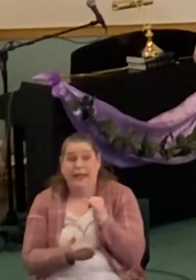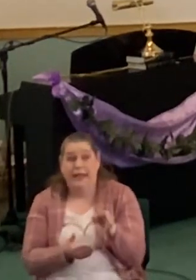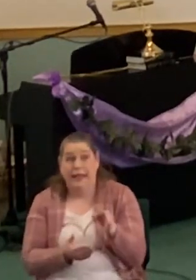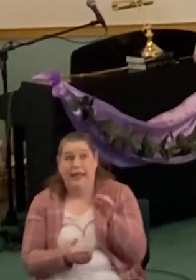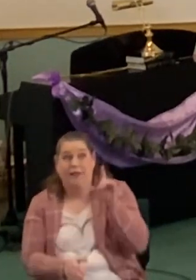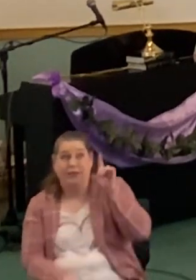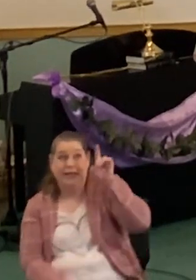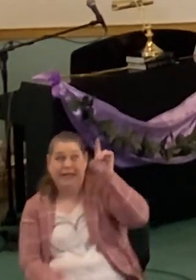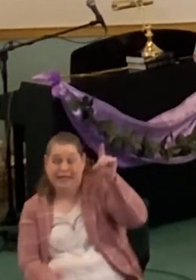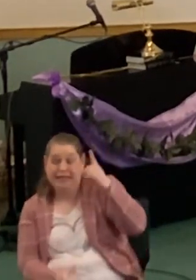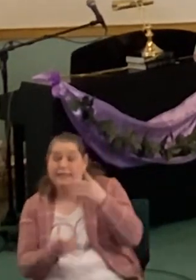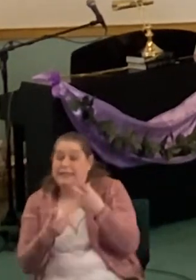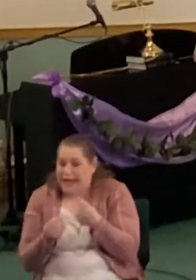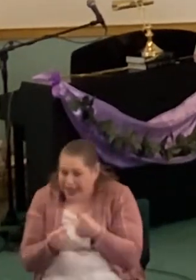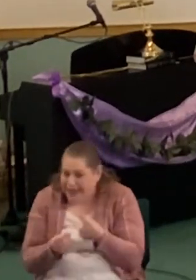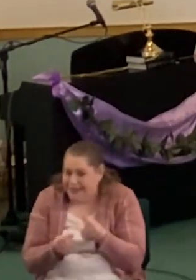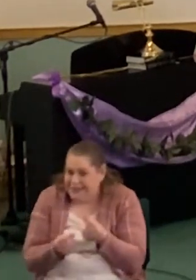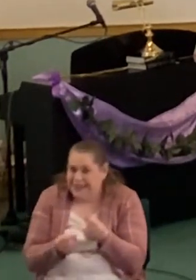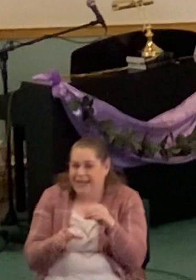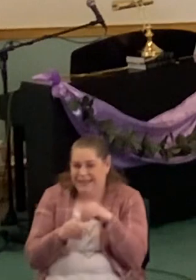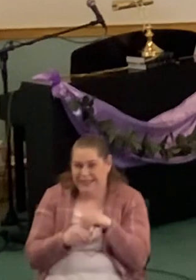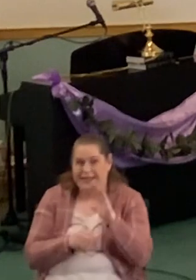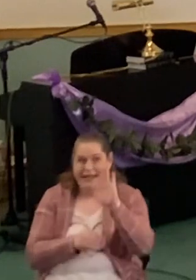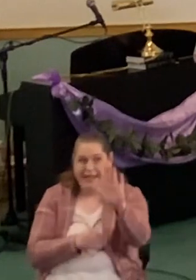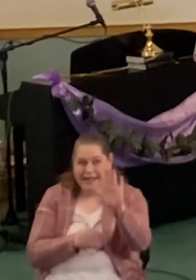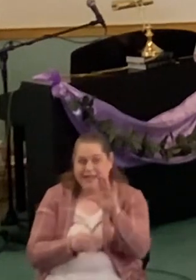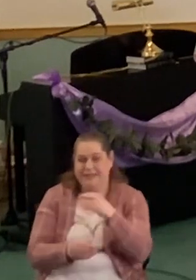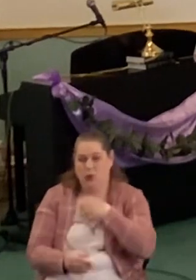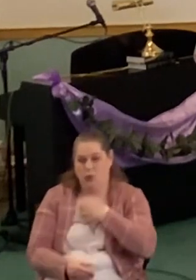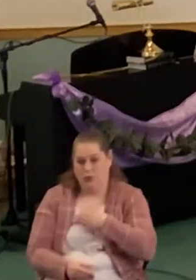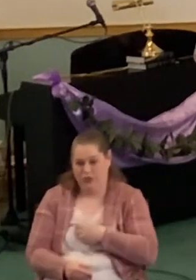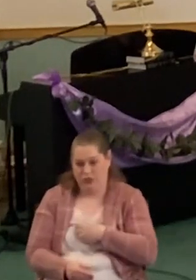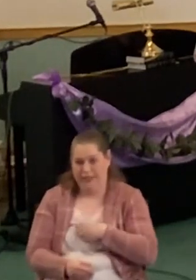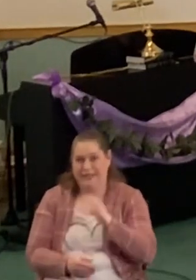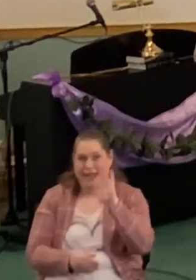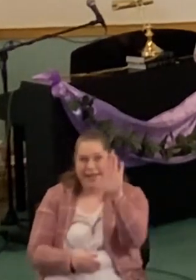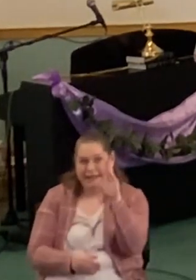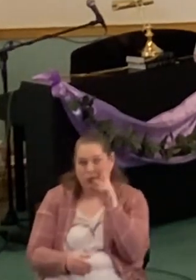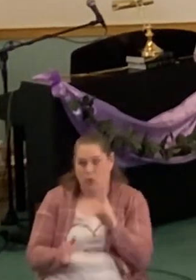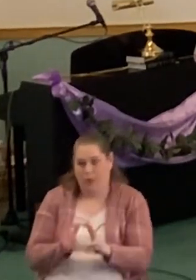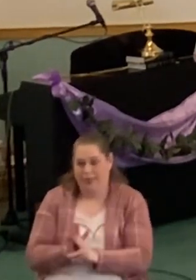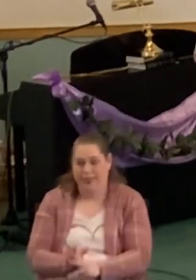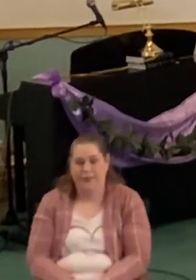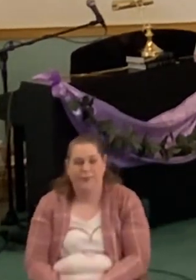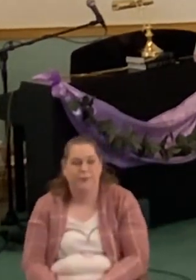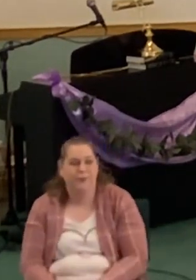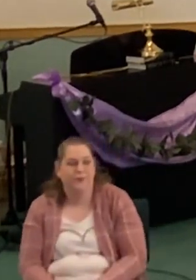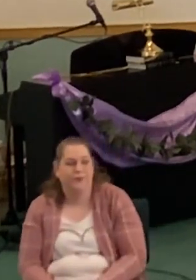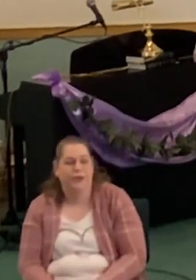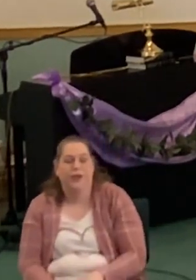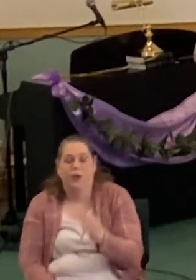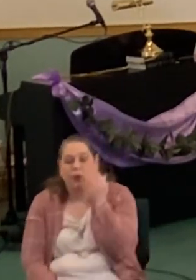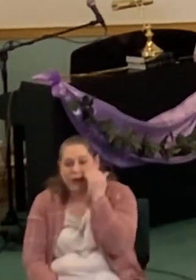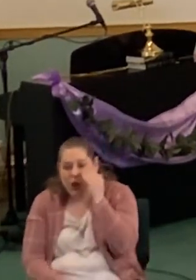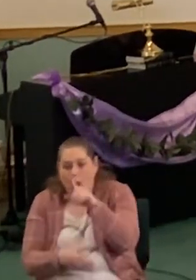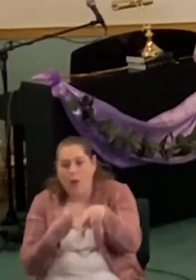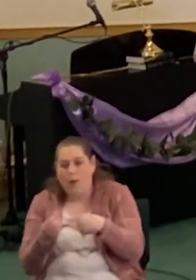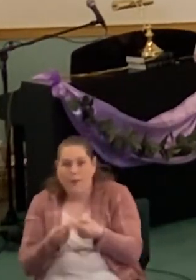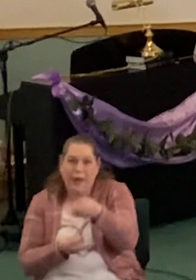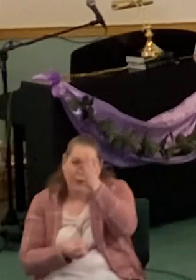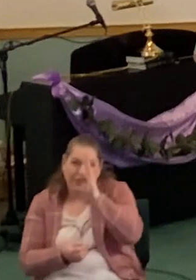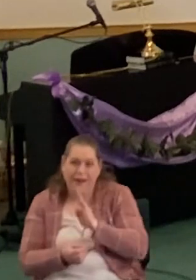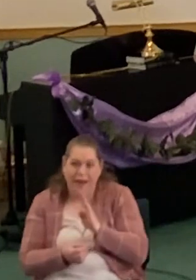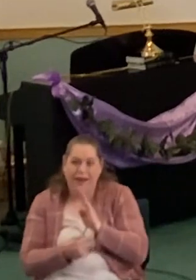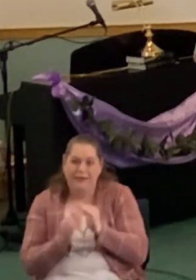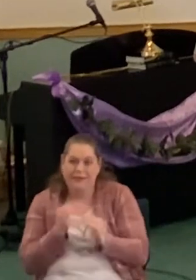with his own purposes and his own wishes. And we know about God's sovereignty from Scripture itself.